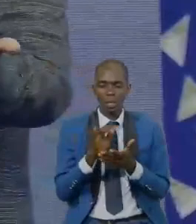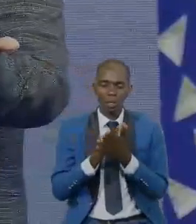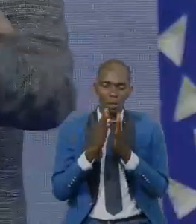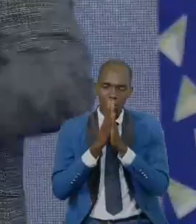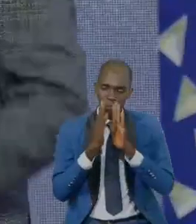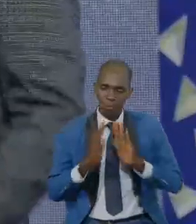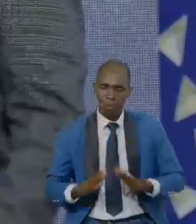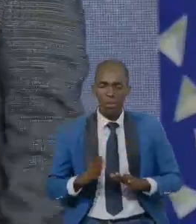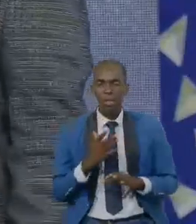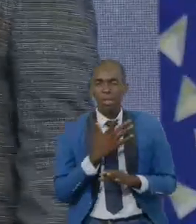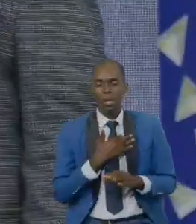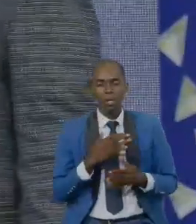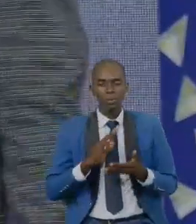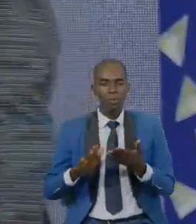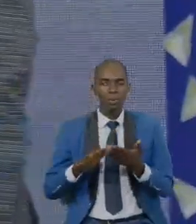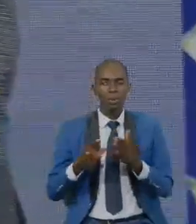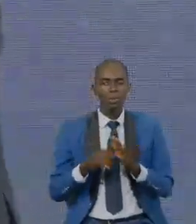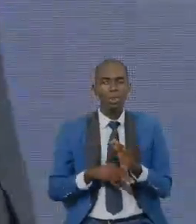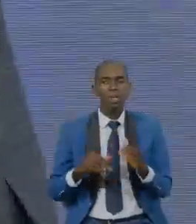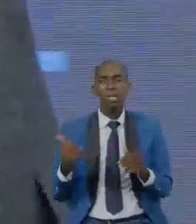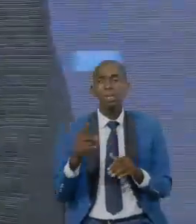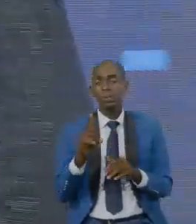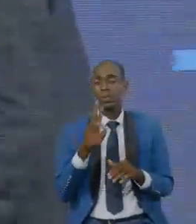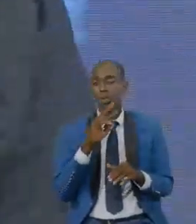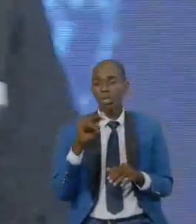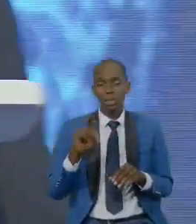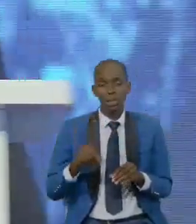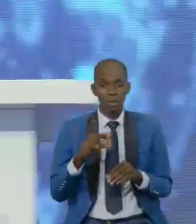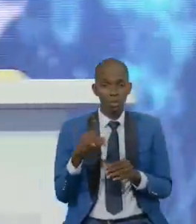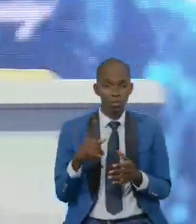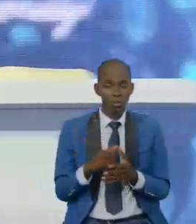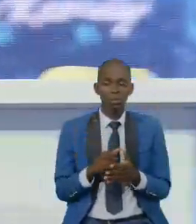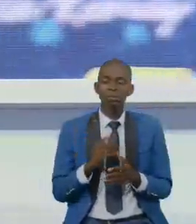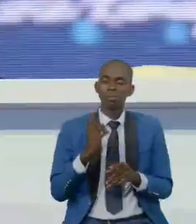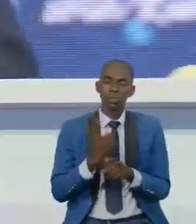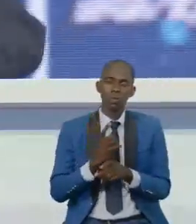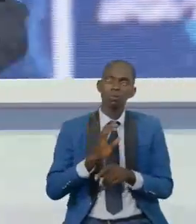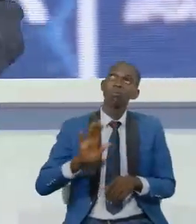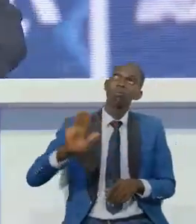that freedom, wherever you are, you raise up your hand.